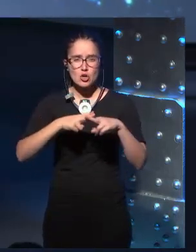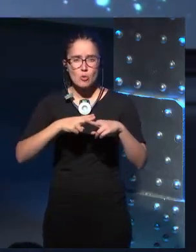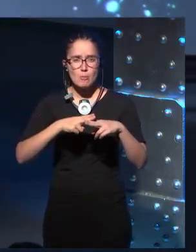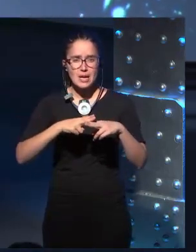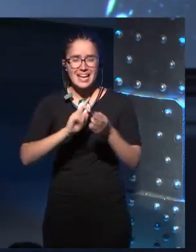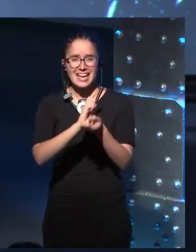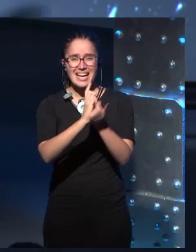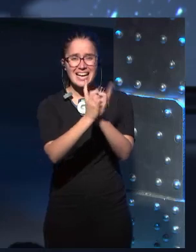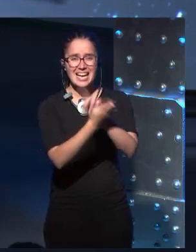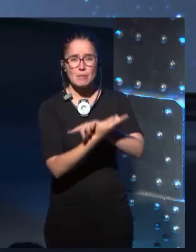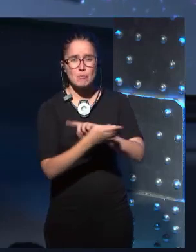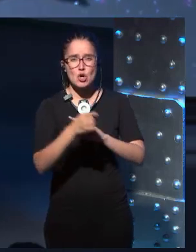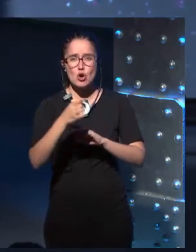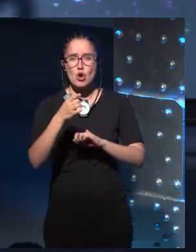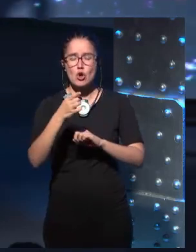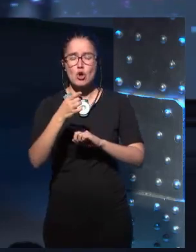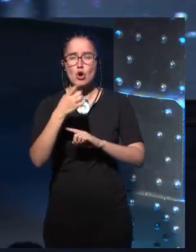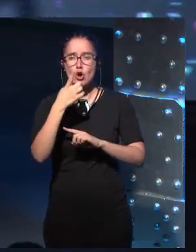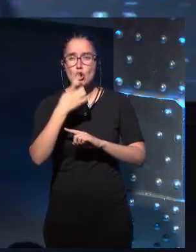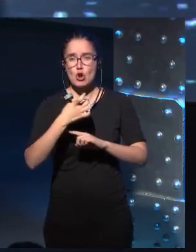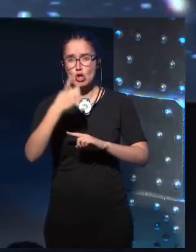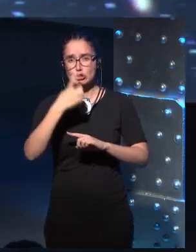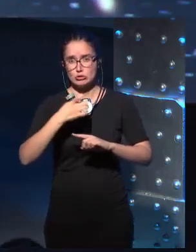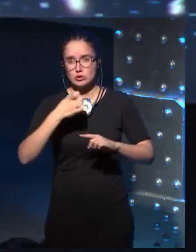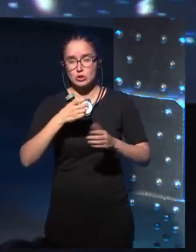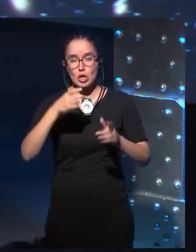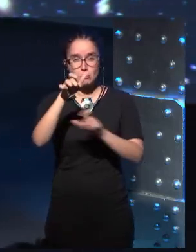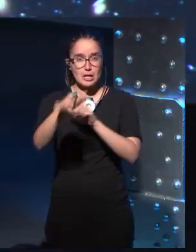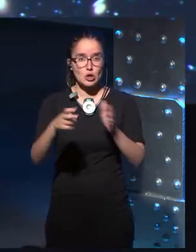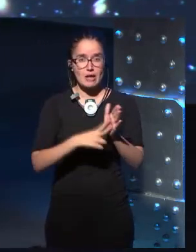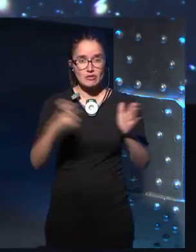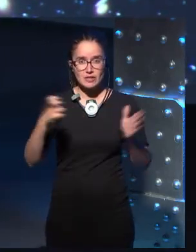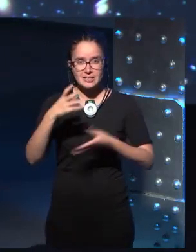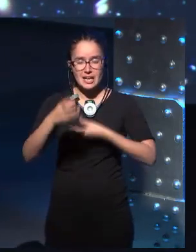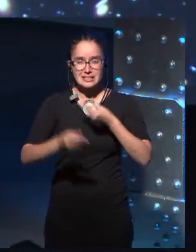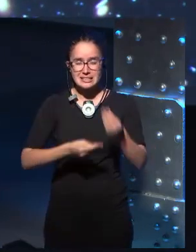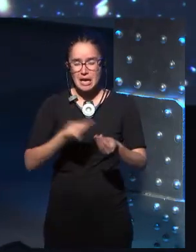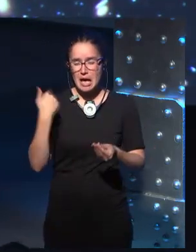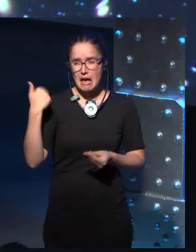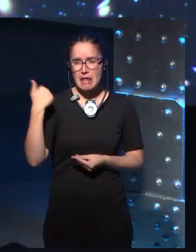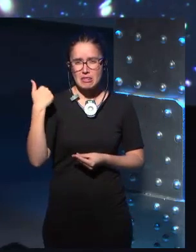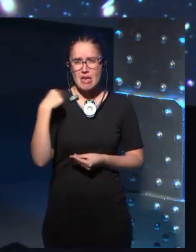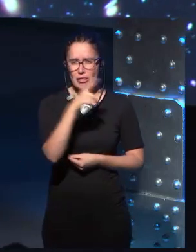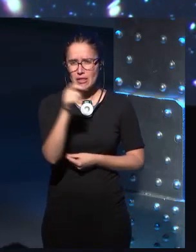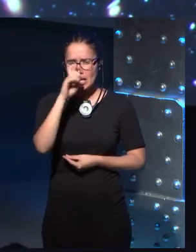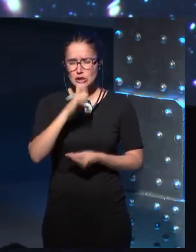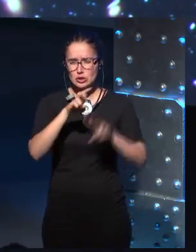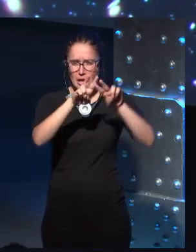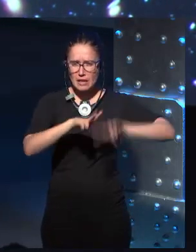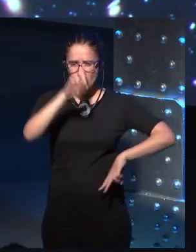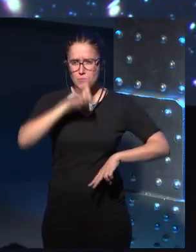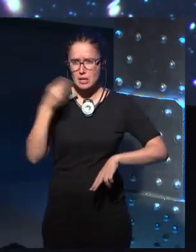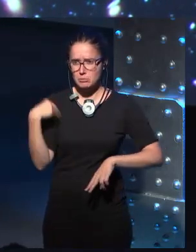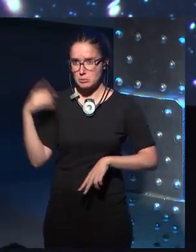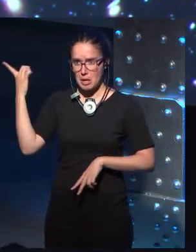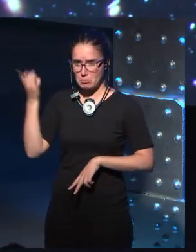That's the name. And physicists about 100 years ago, looking at pictures like this one, it's not like this one,